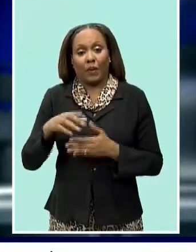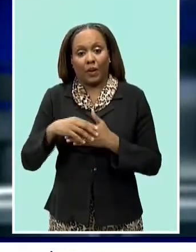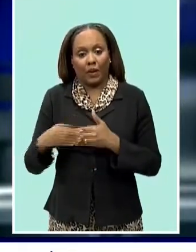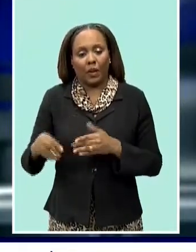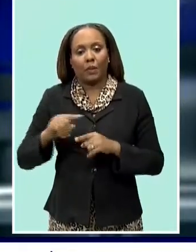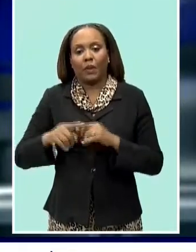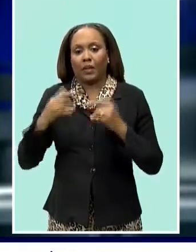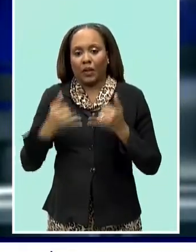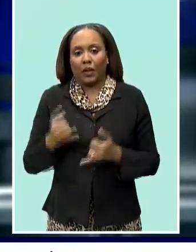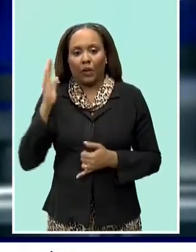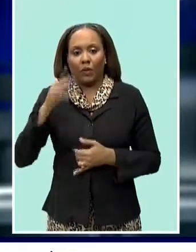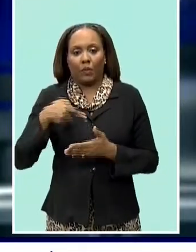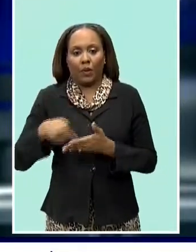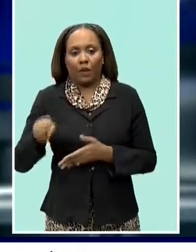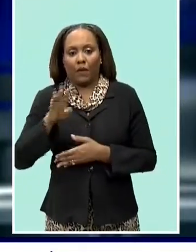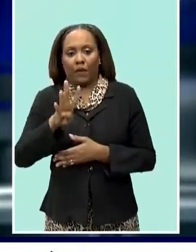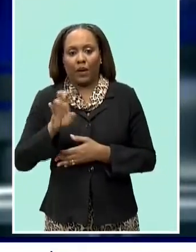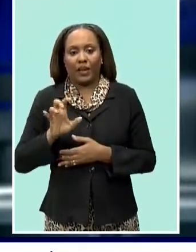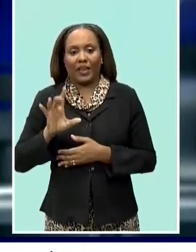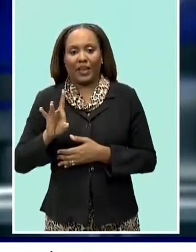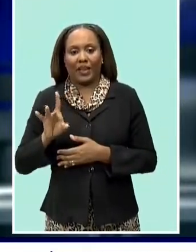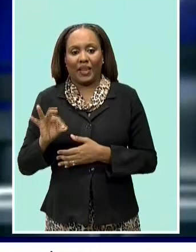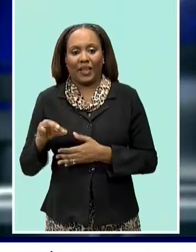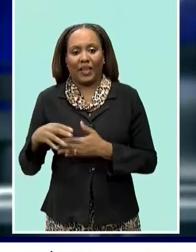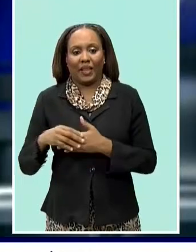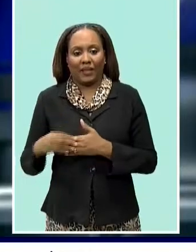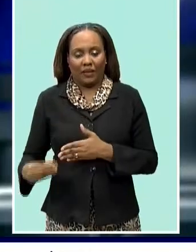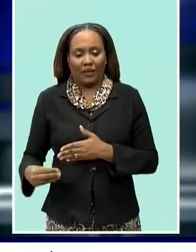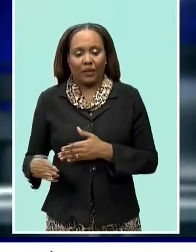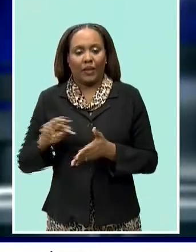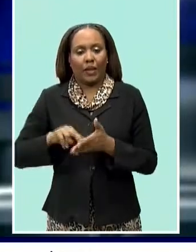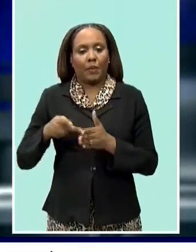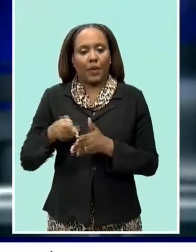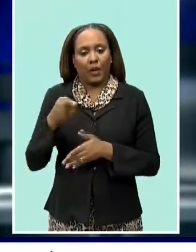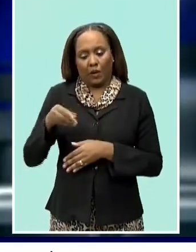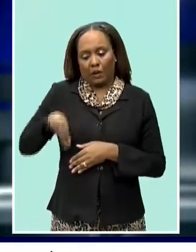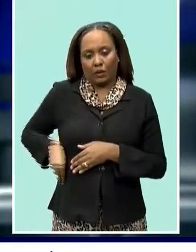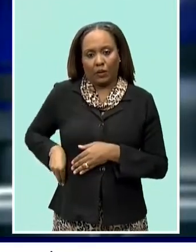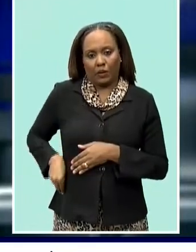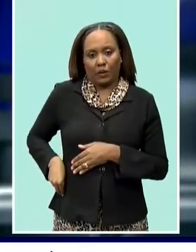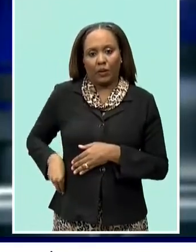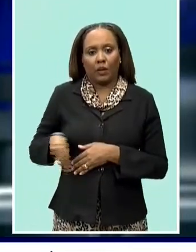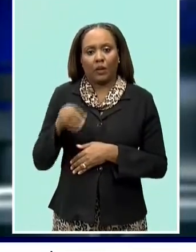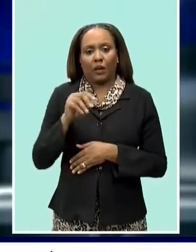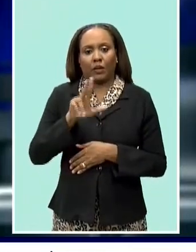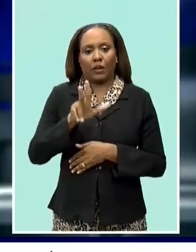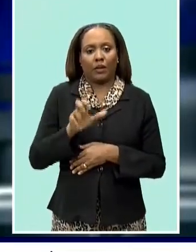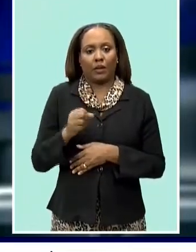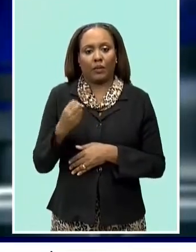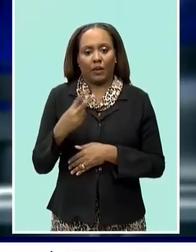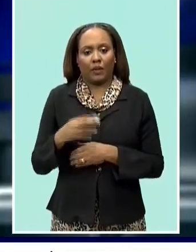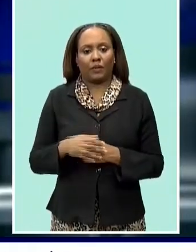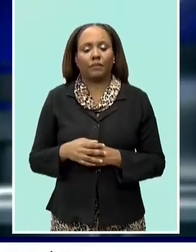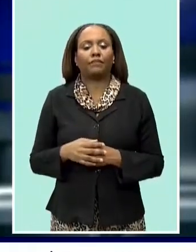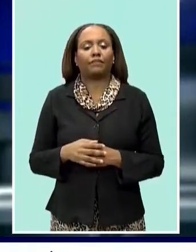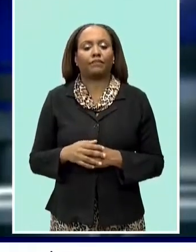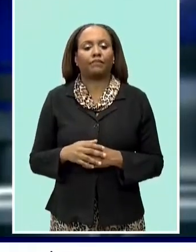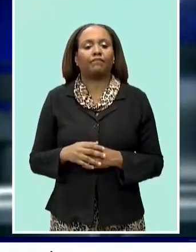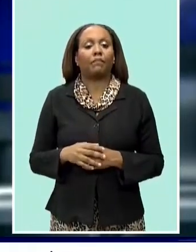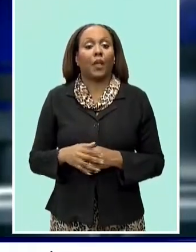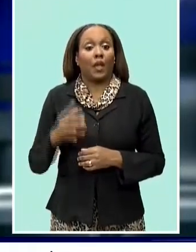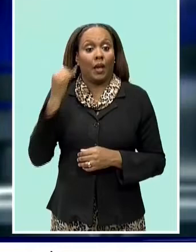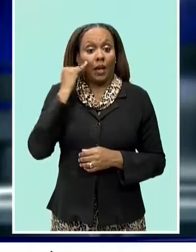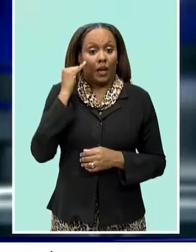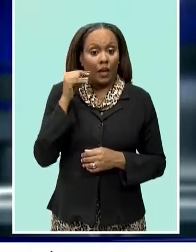pay $489 for additional earnings of $312 a month. We go up again. If you are now